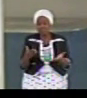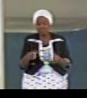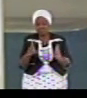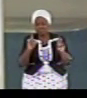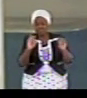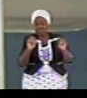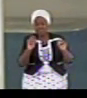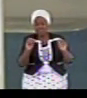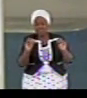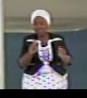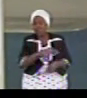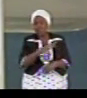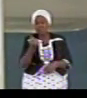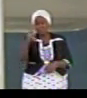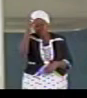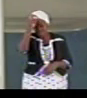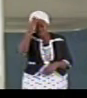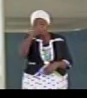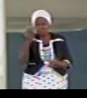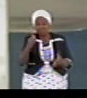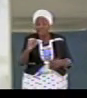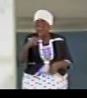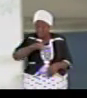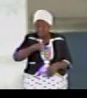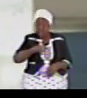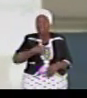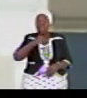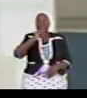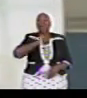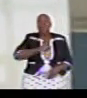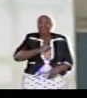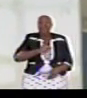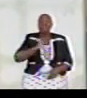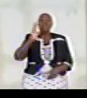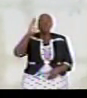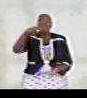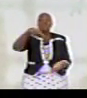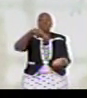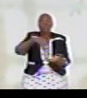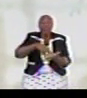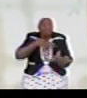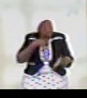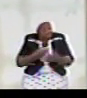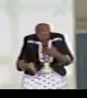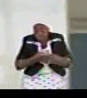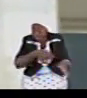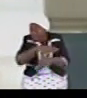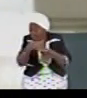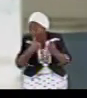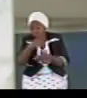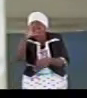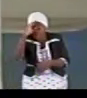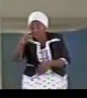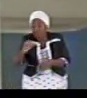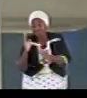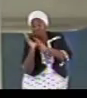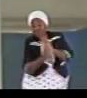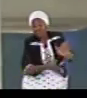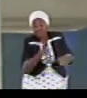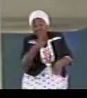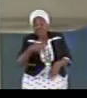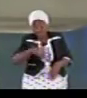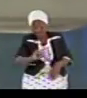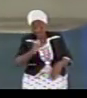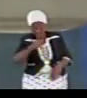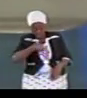I will stand. Though all men forsake you, yet I will stand.